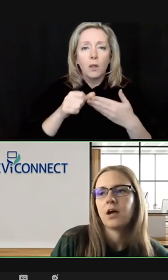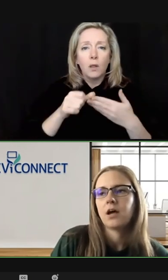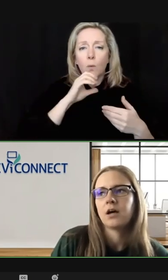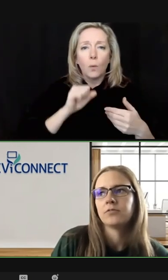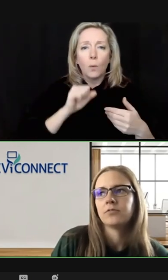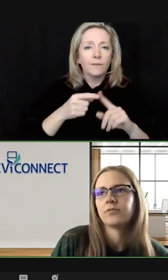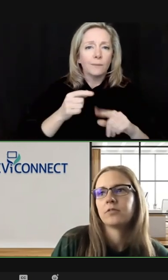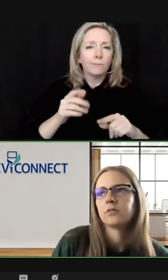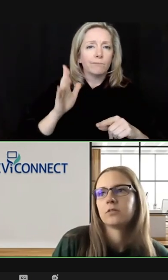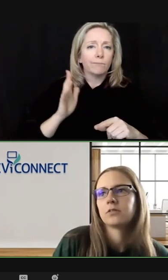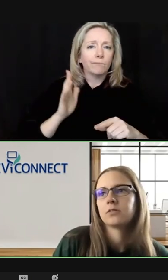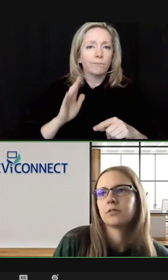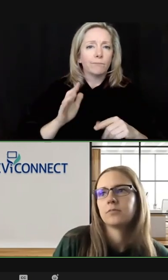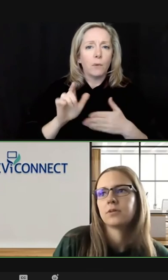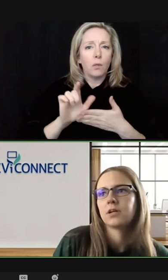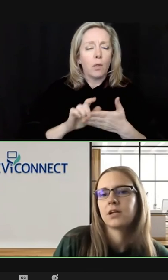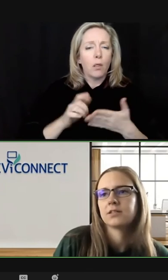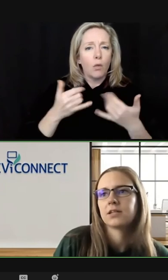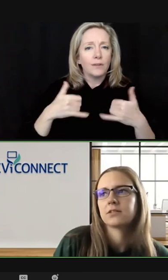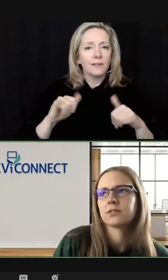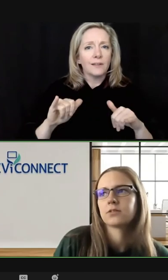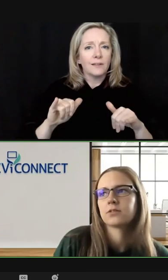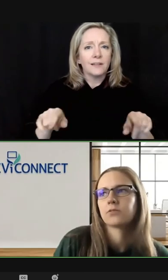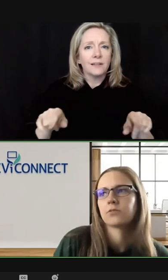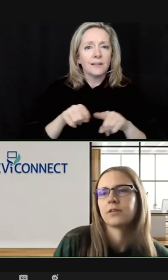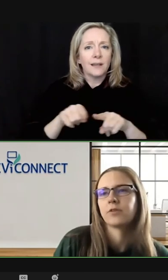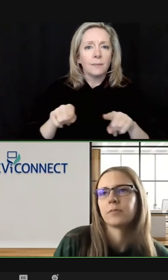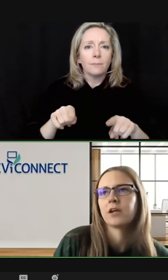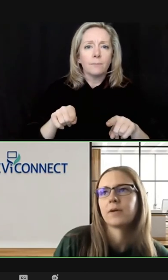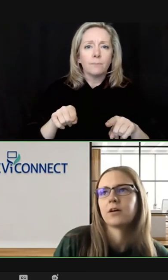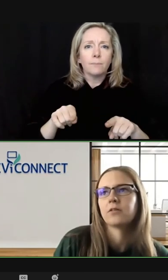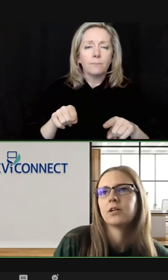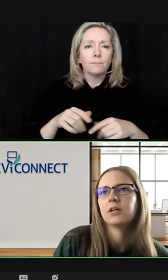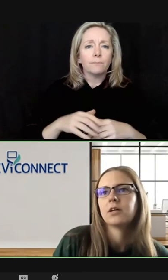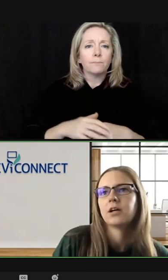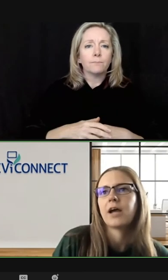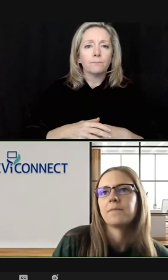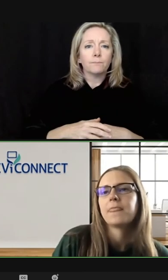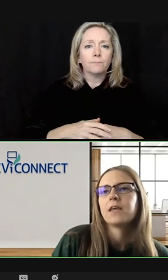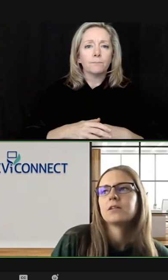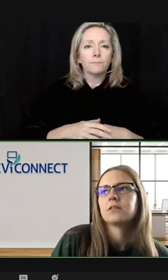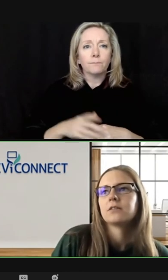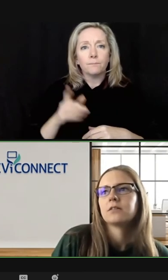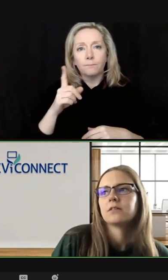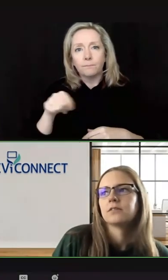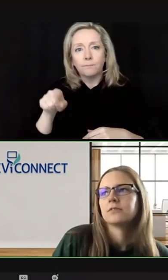example of, and it's not scrolling for me. There we go. Okay.